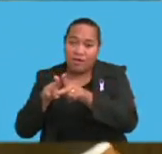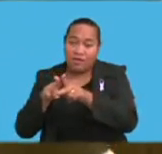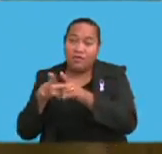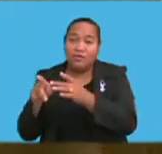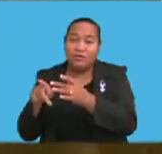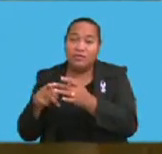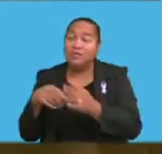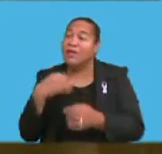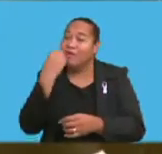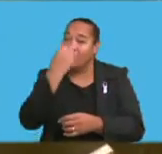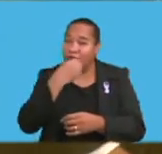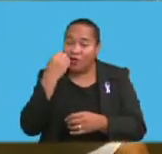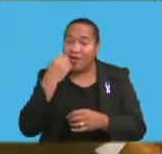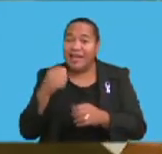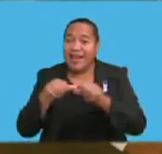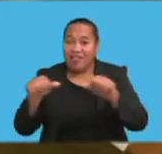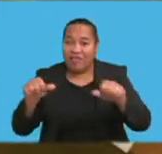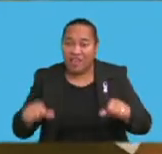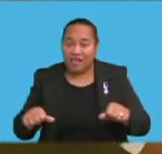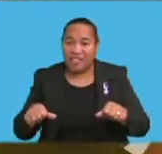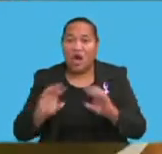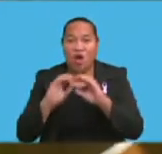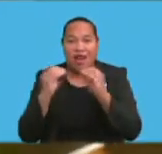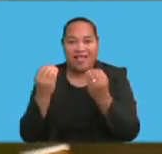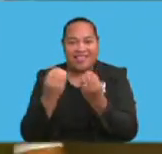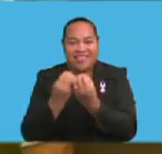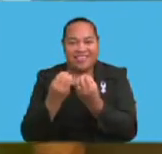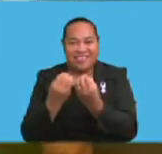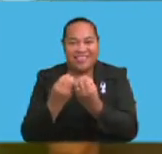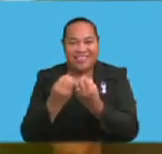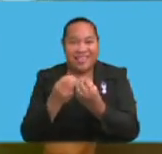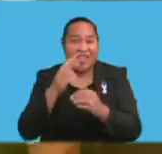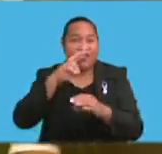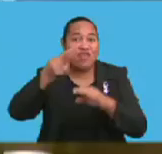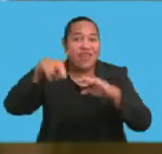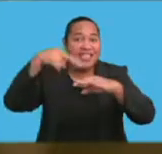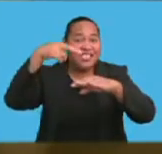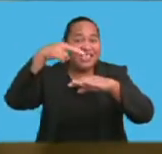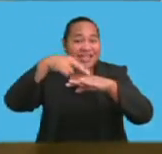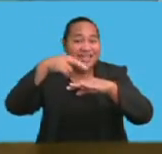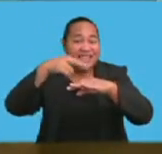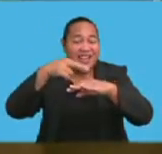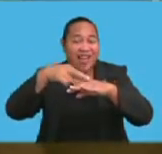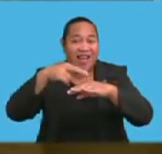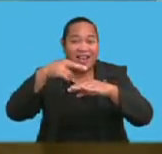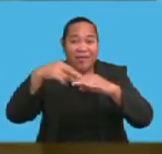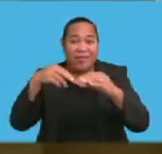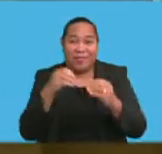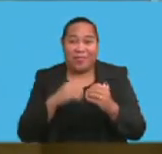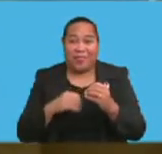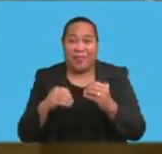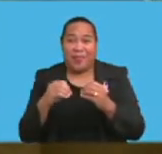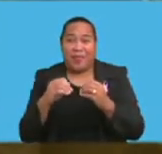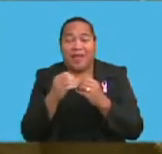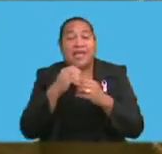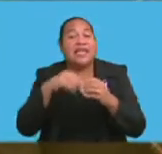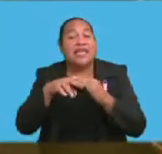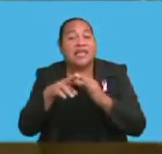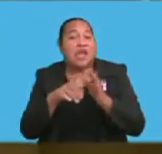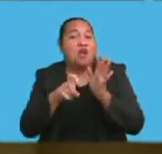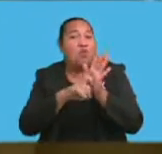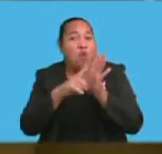with the Food and Agriculture Organization out of the regional office in Bangkok, and of course the headquarters in Rome as